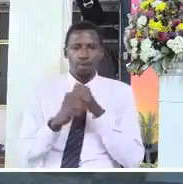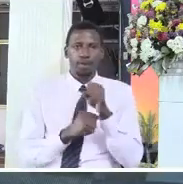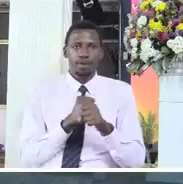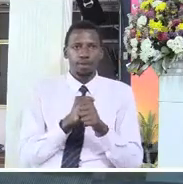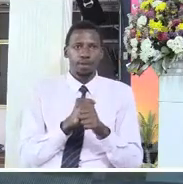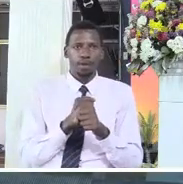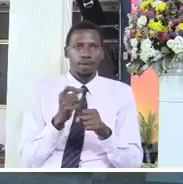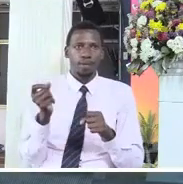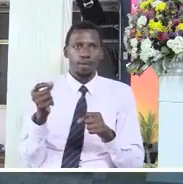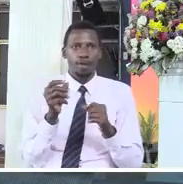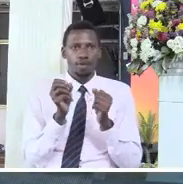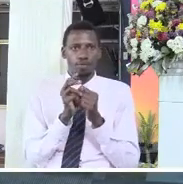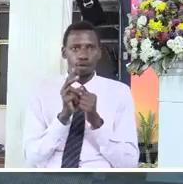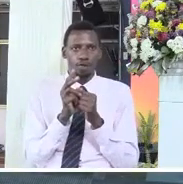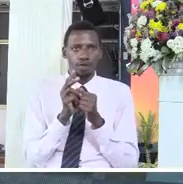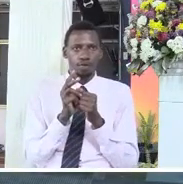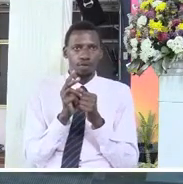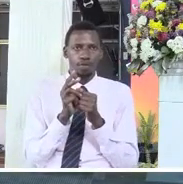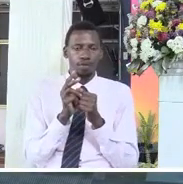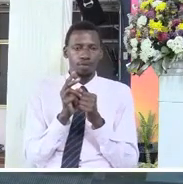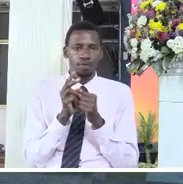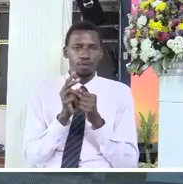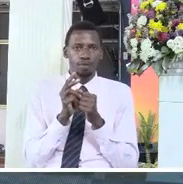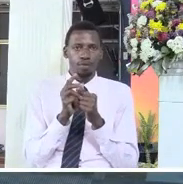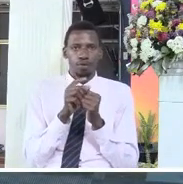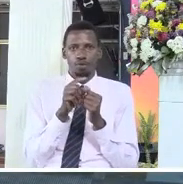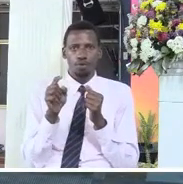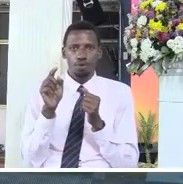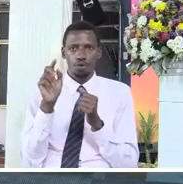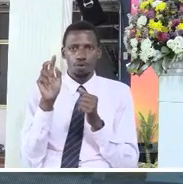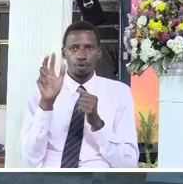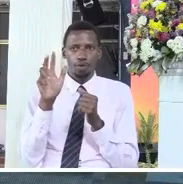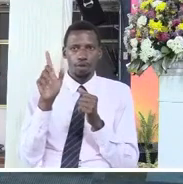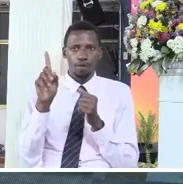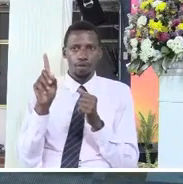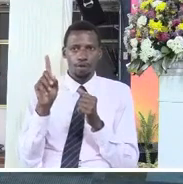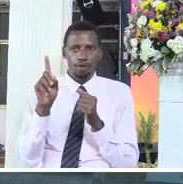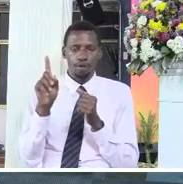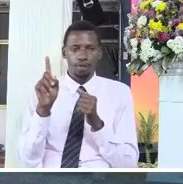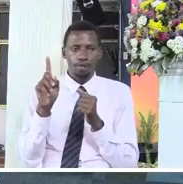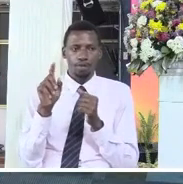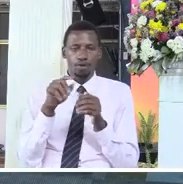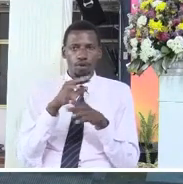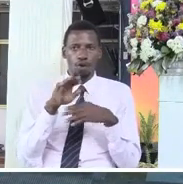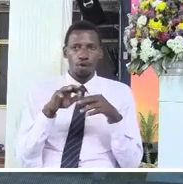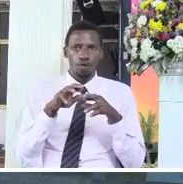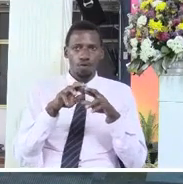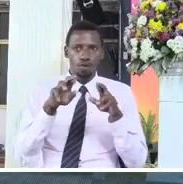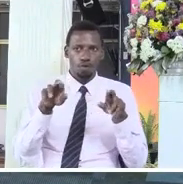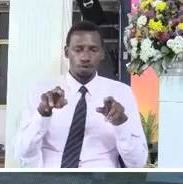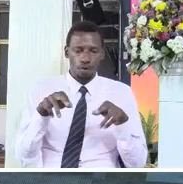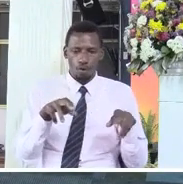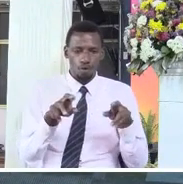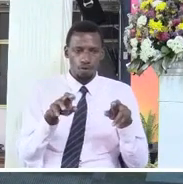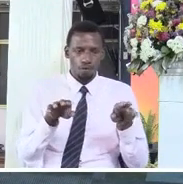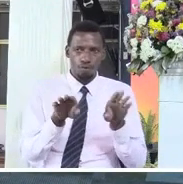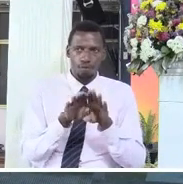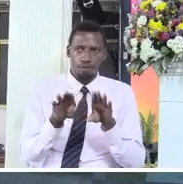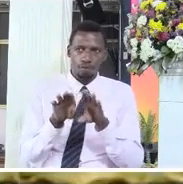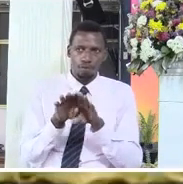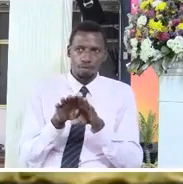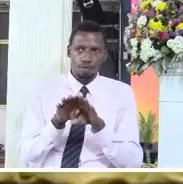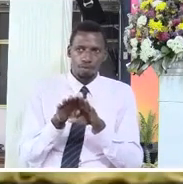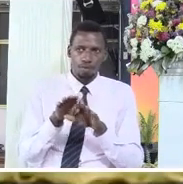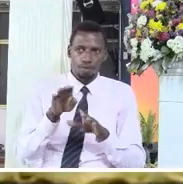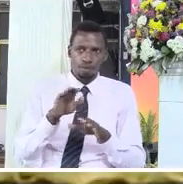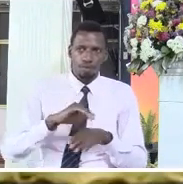26th to 31st, roads will be closed except the one headed to Ishaka Adventist Institute at the foot of the Mountain